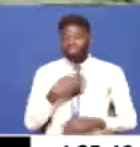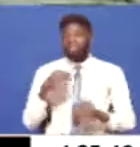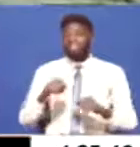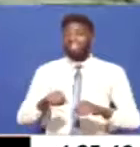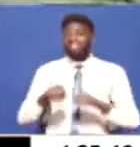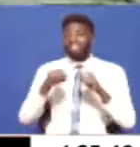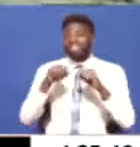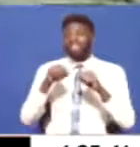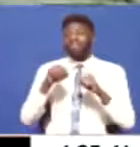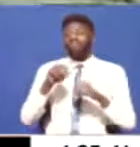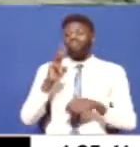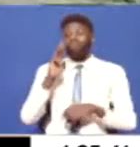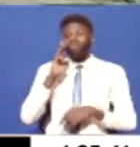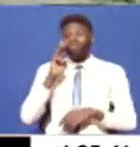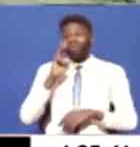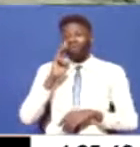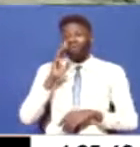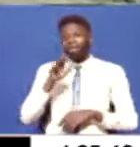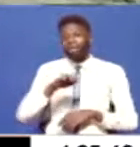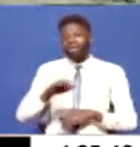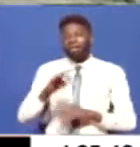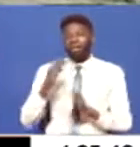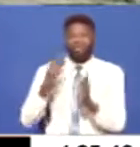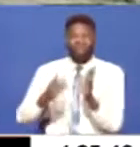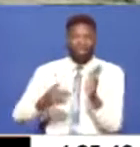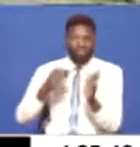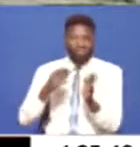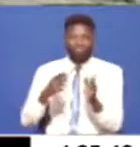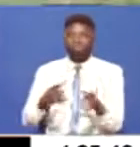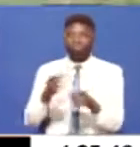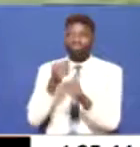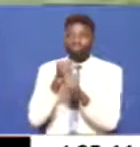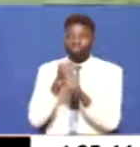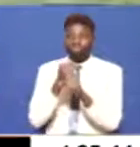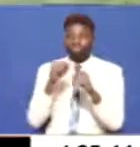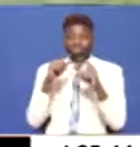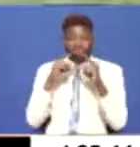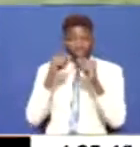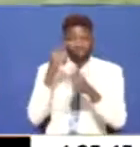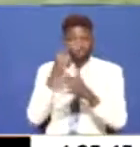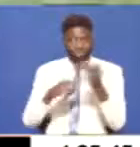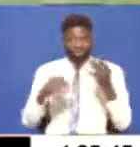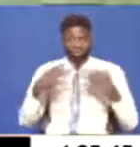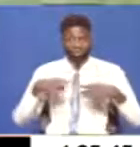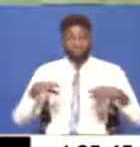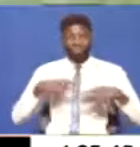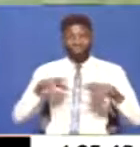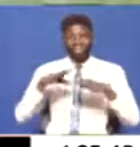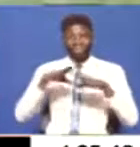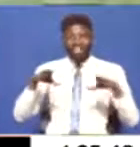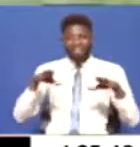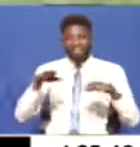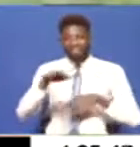noted that encroachment into lake land has hurt the lake's ecosystem. But the encroachment